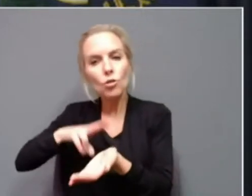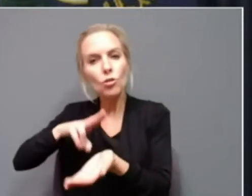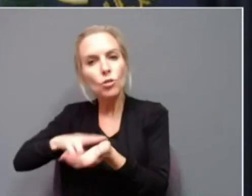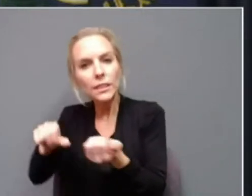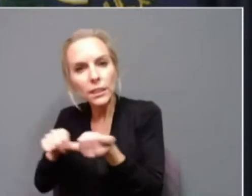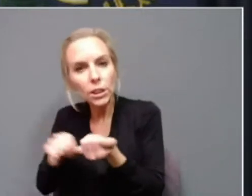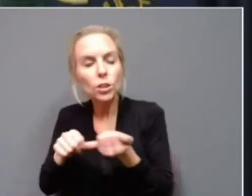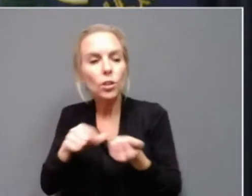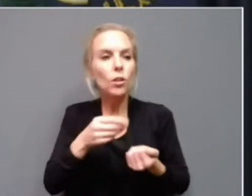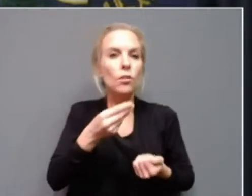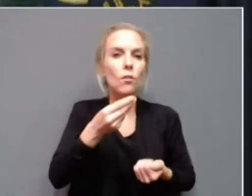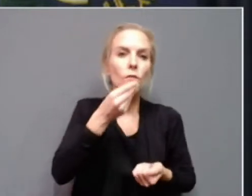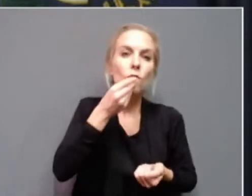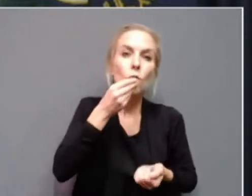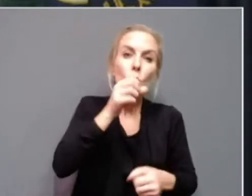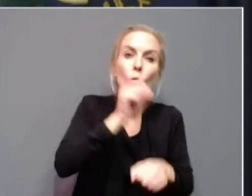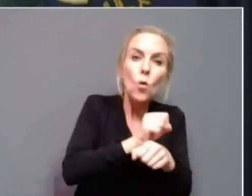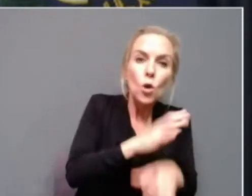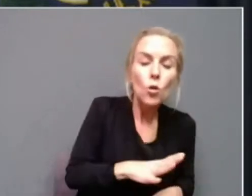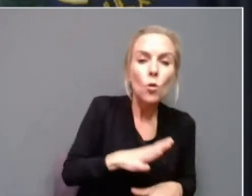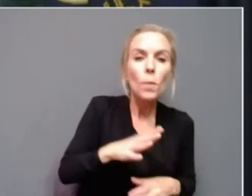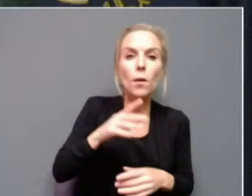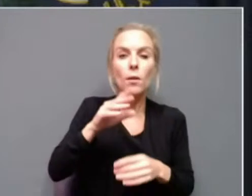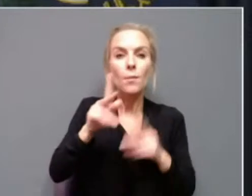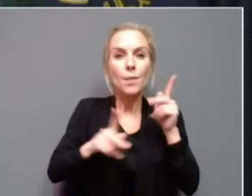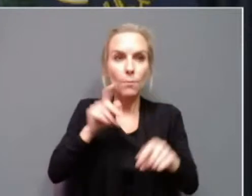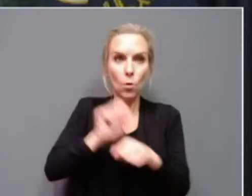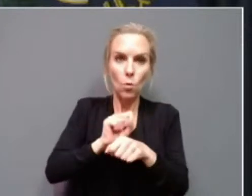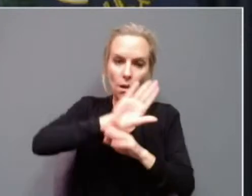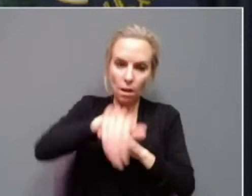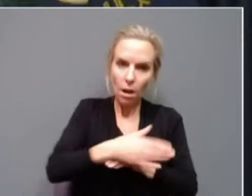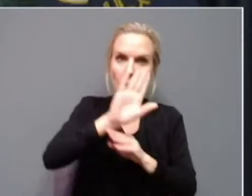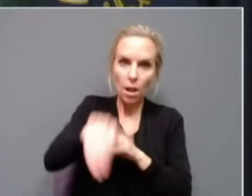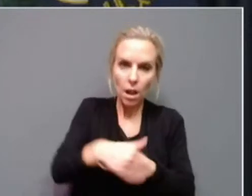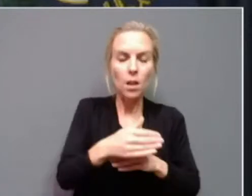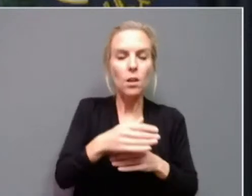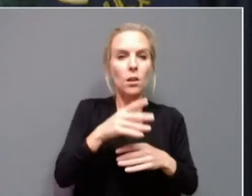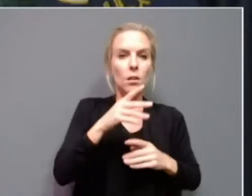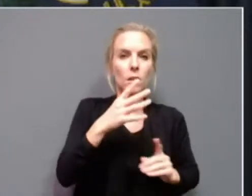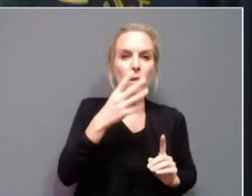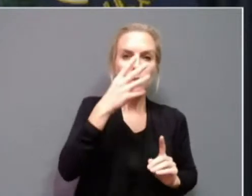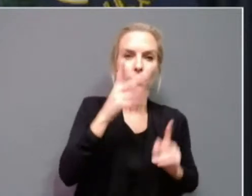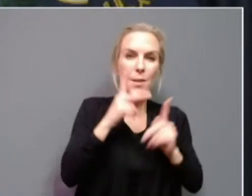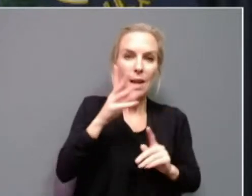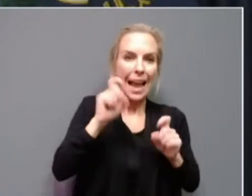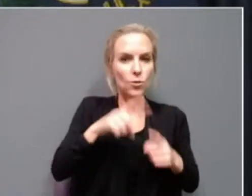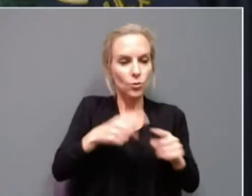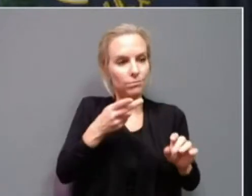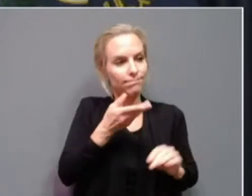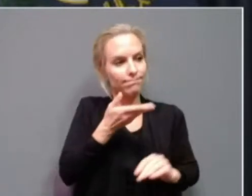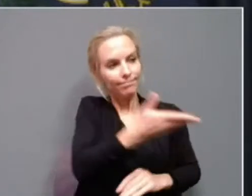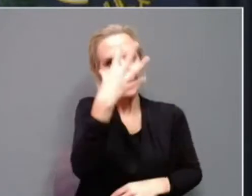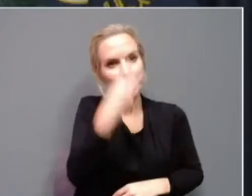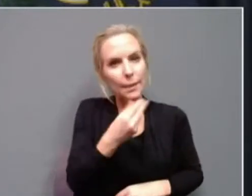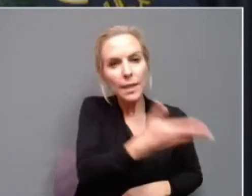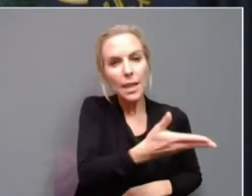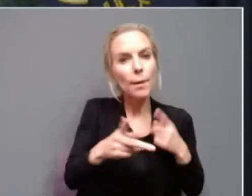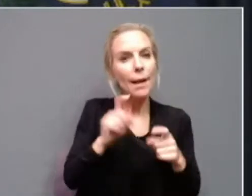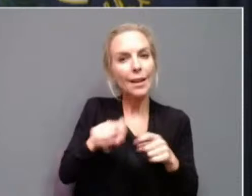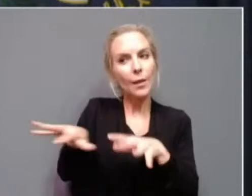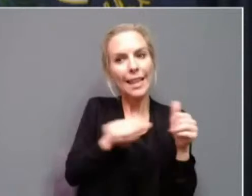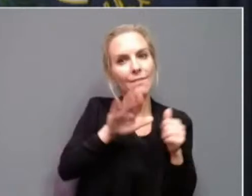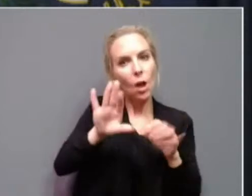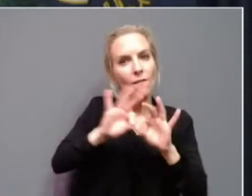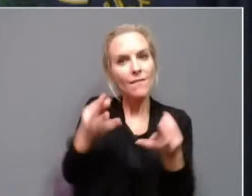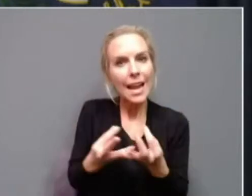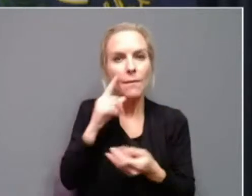workers, people worked around the clock in full PPE. People slept at the facility. People were away from their families for days and